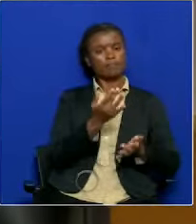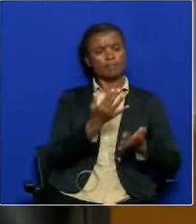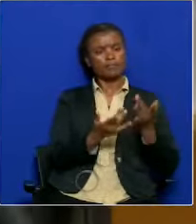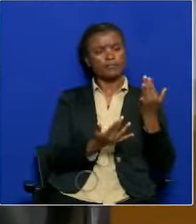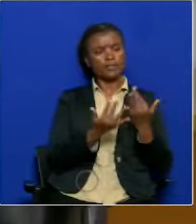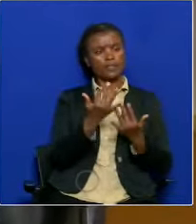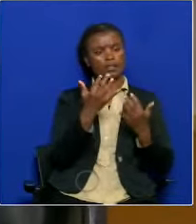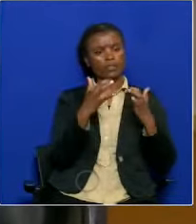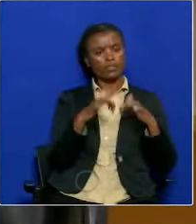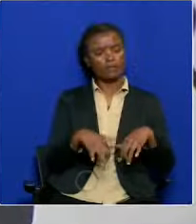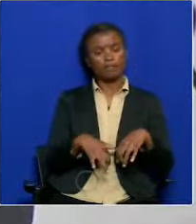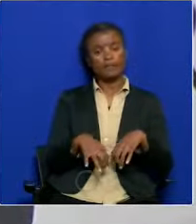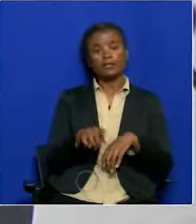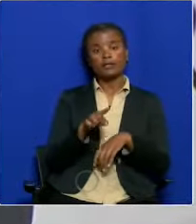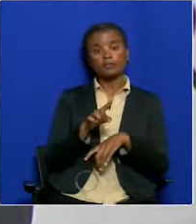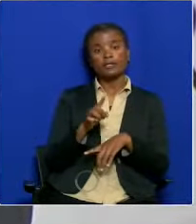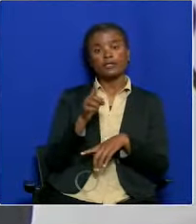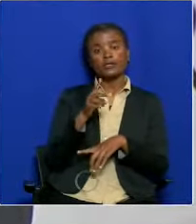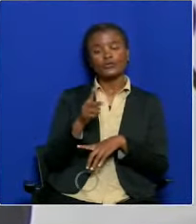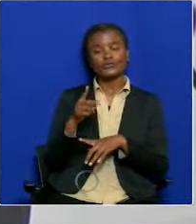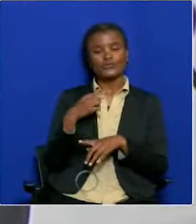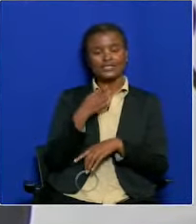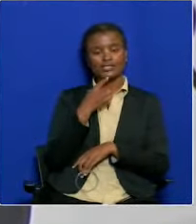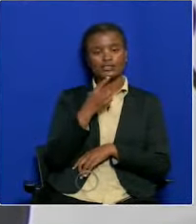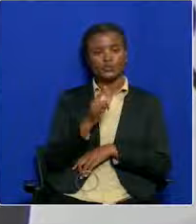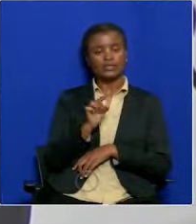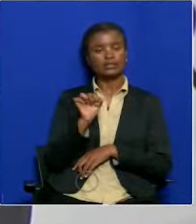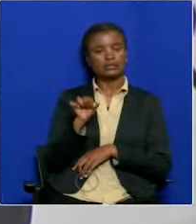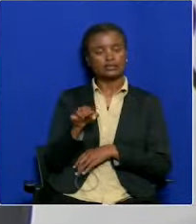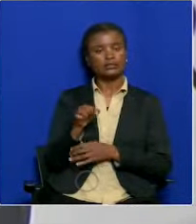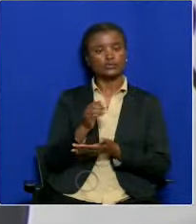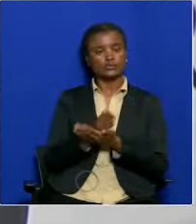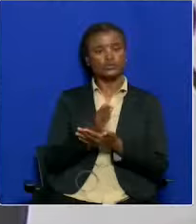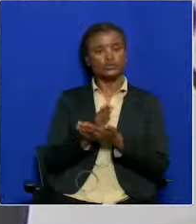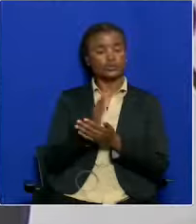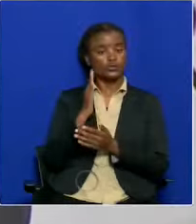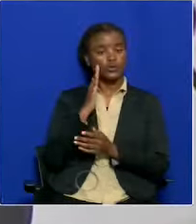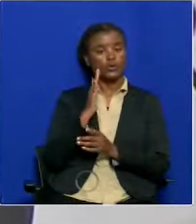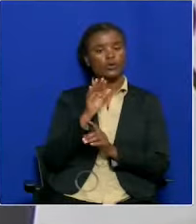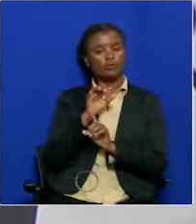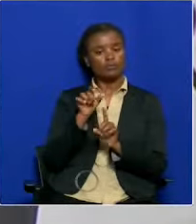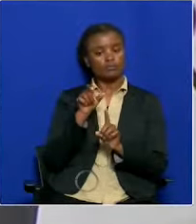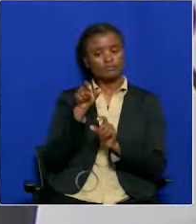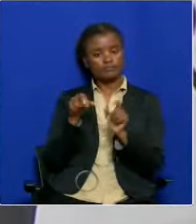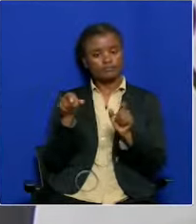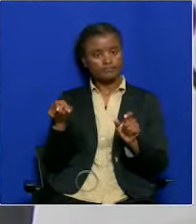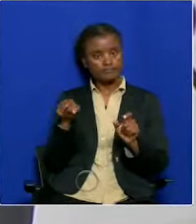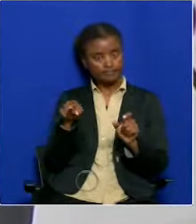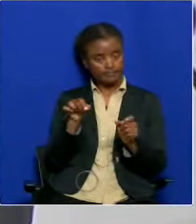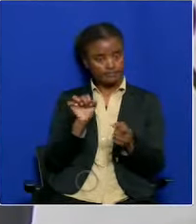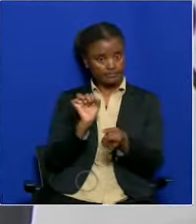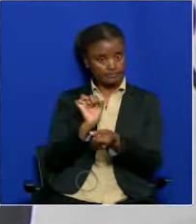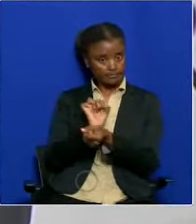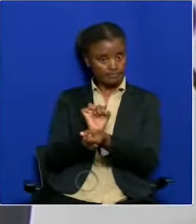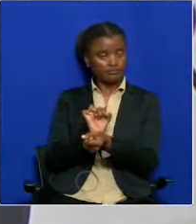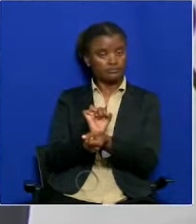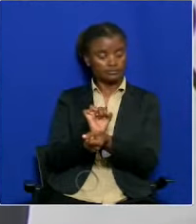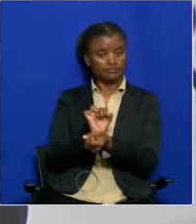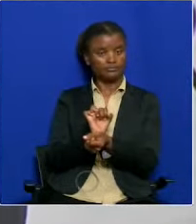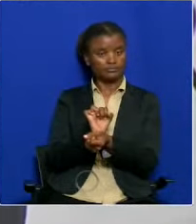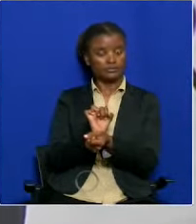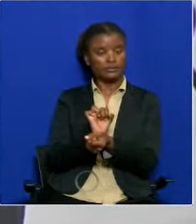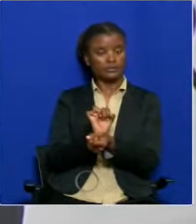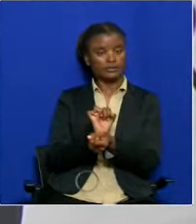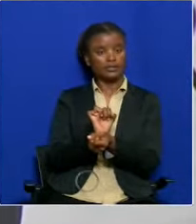I knew for sure that we arrested the suspect of the murder. And I knew that